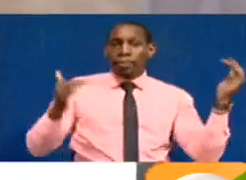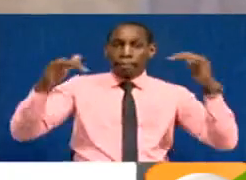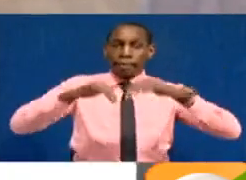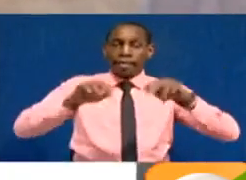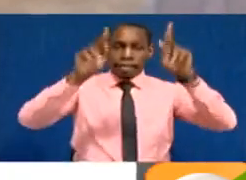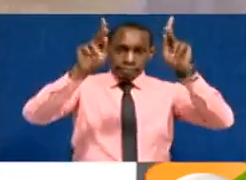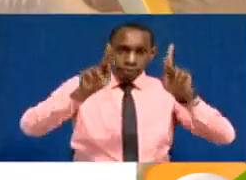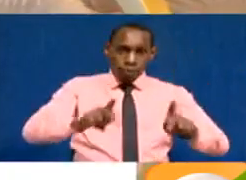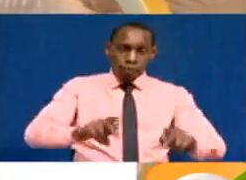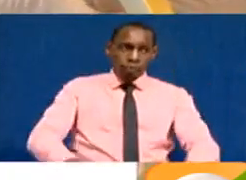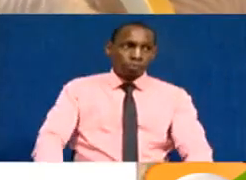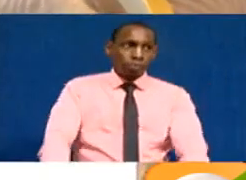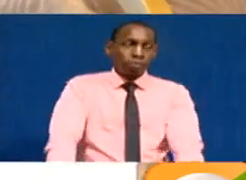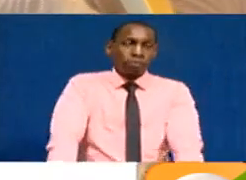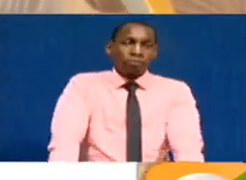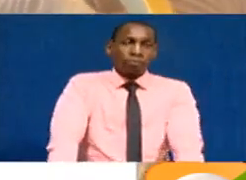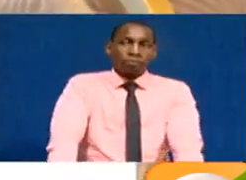event.